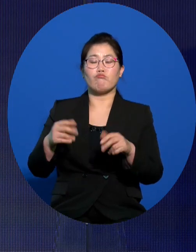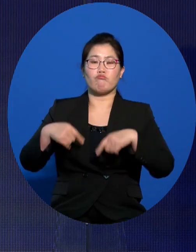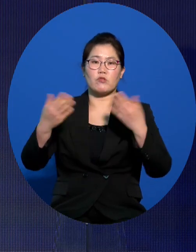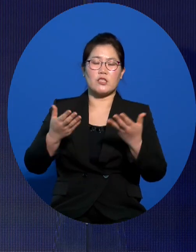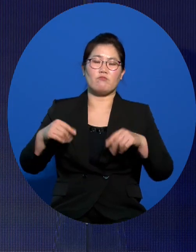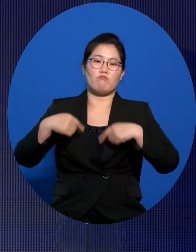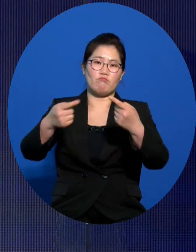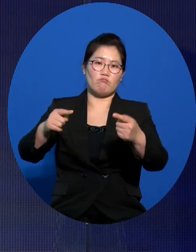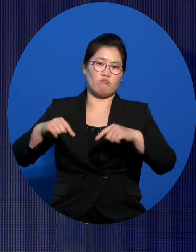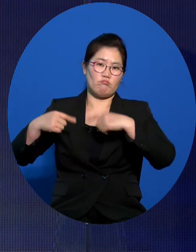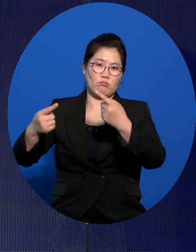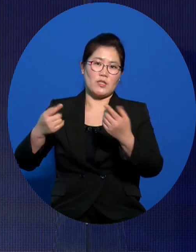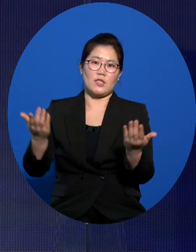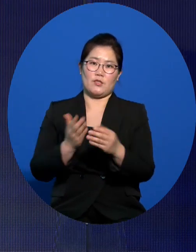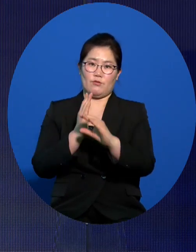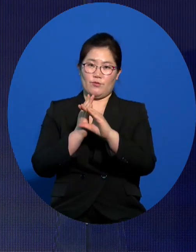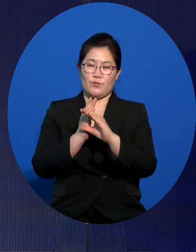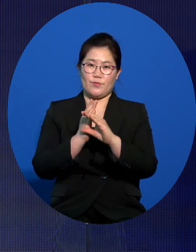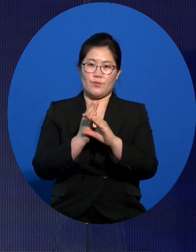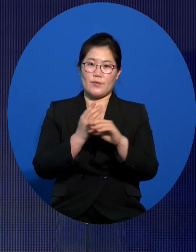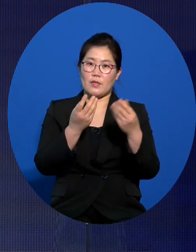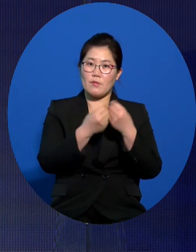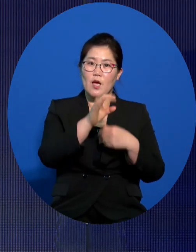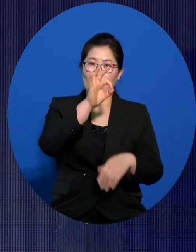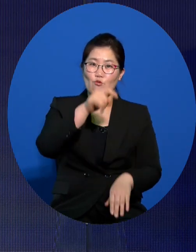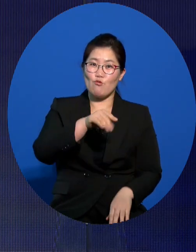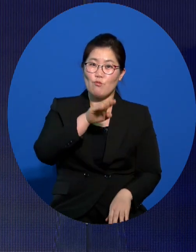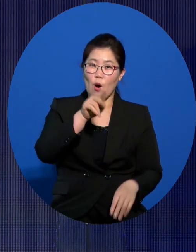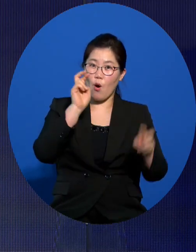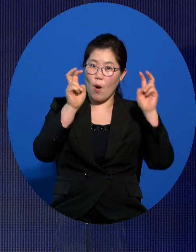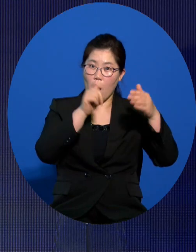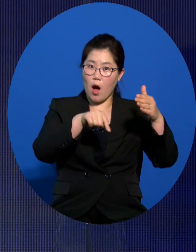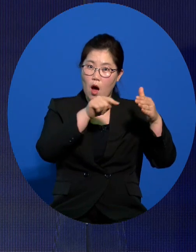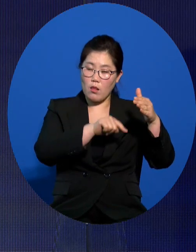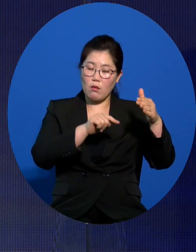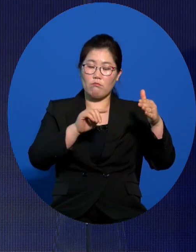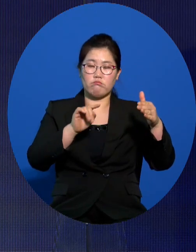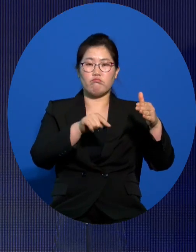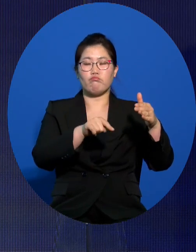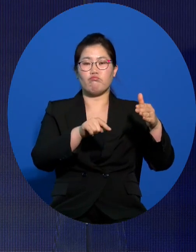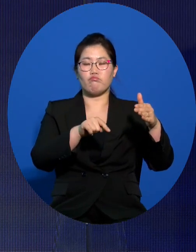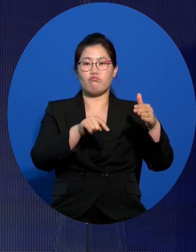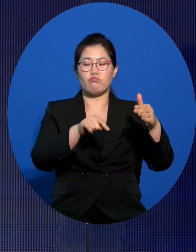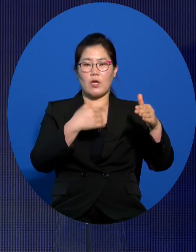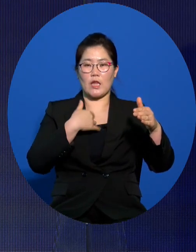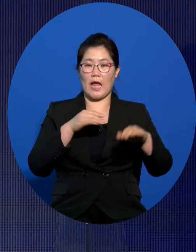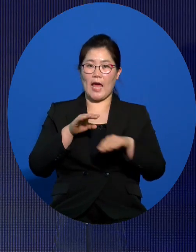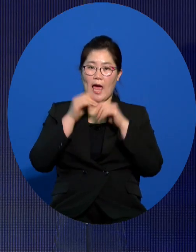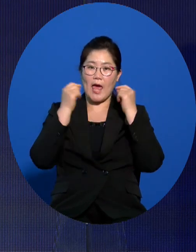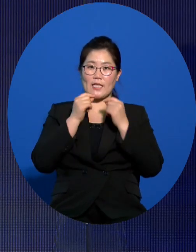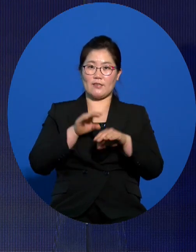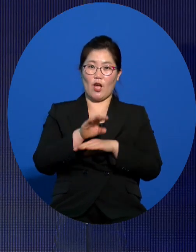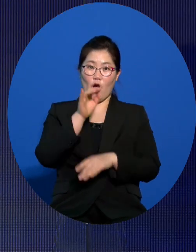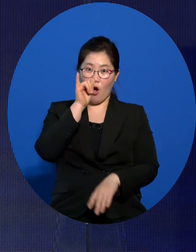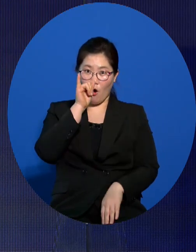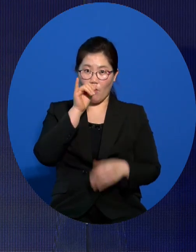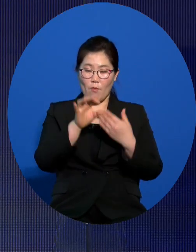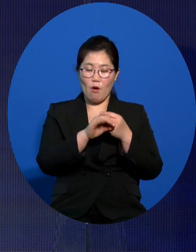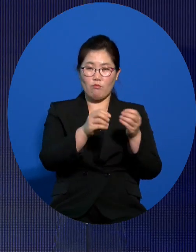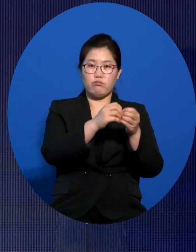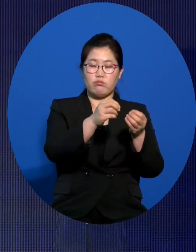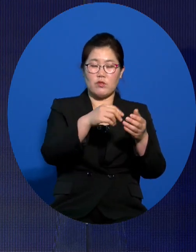There are a lot of persons with disabilities who are already working in the gig economy. For example, if you